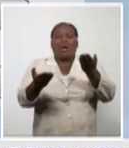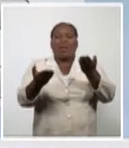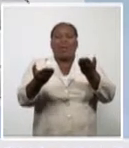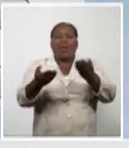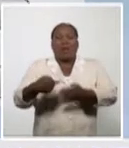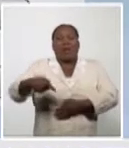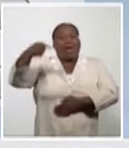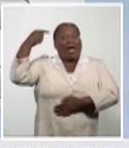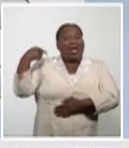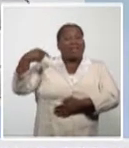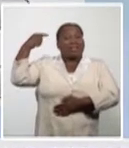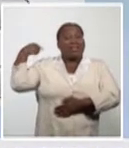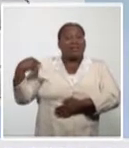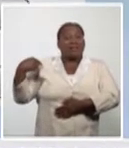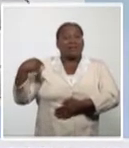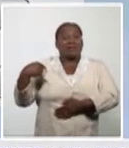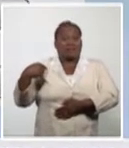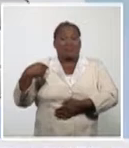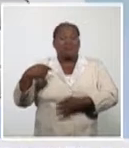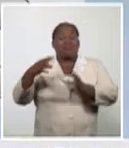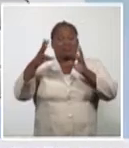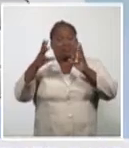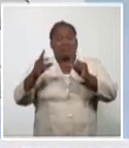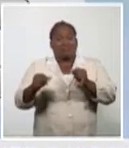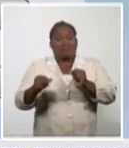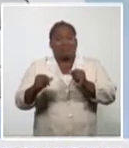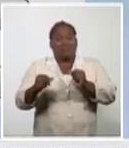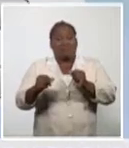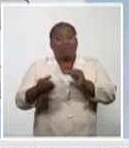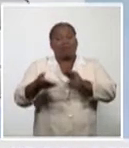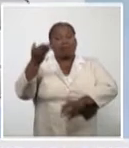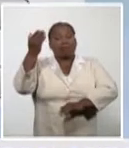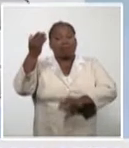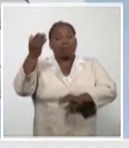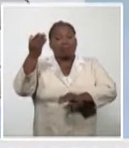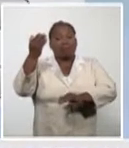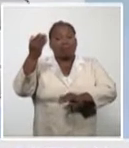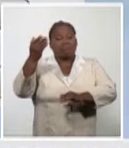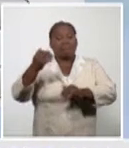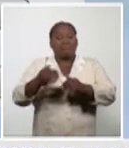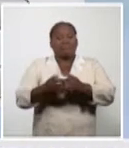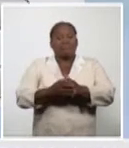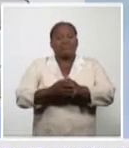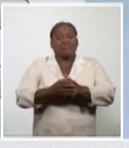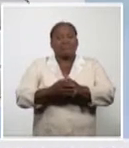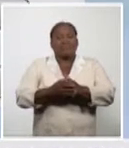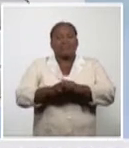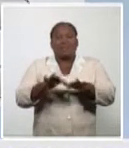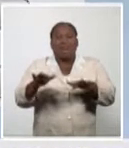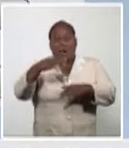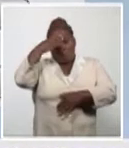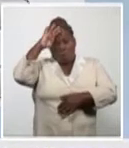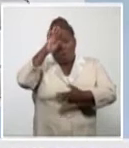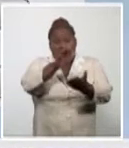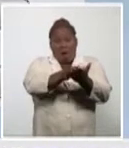the previous day, which, as you all know, was unusually high. The country now accumulates